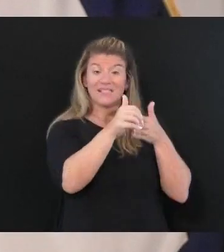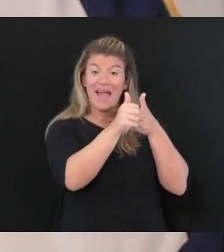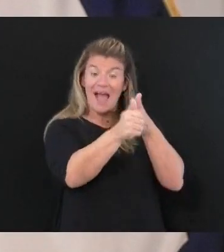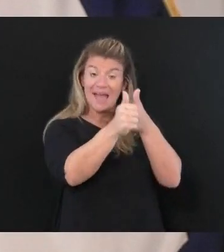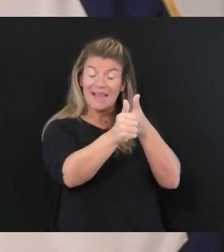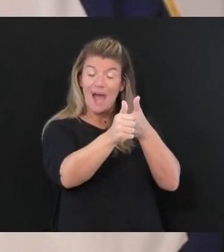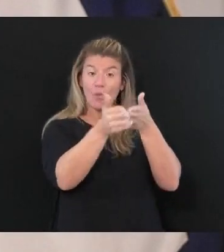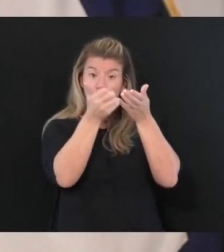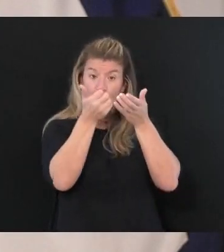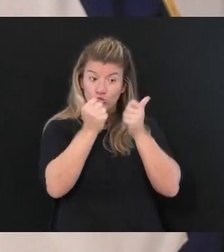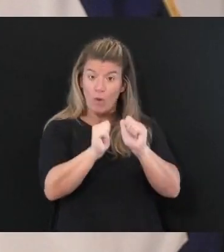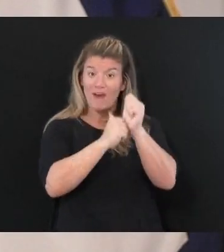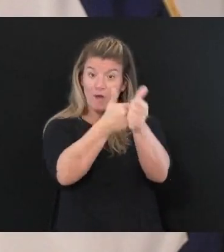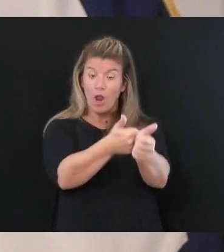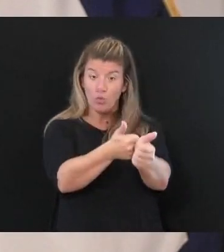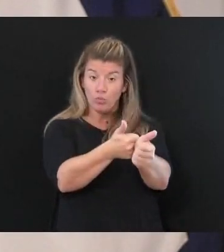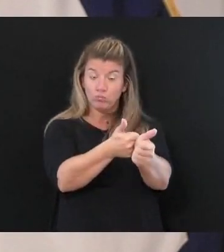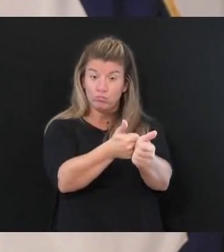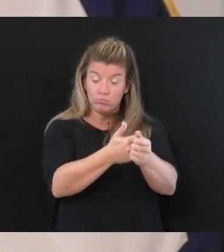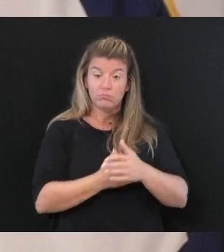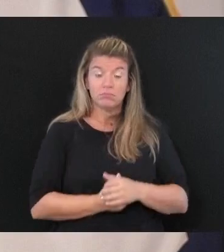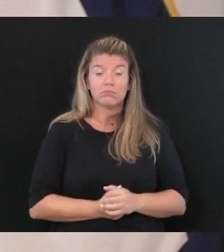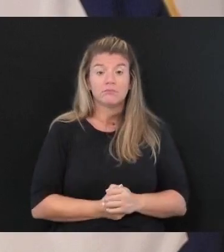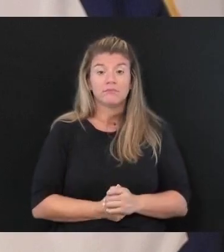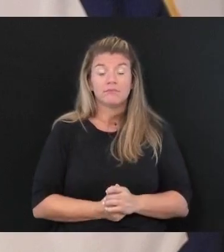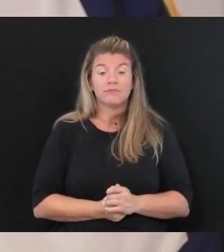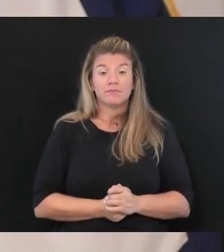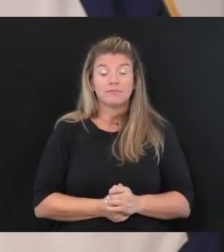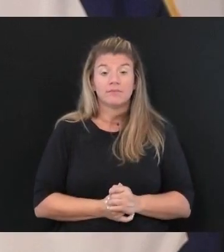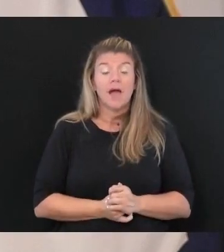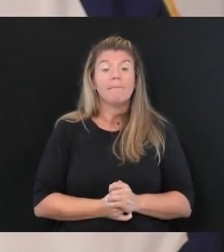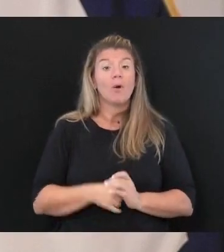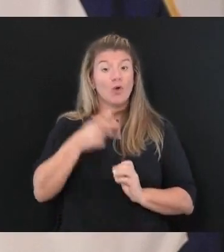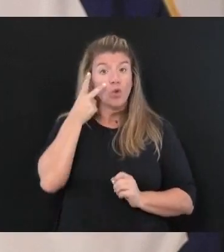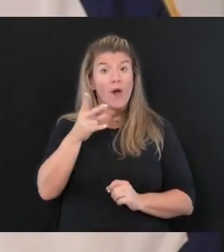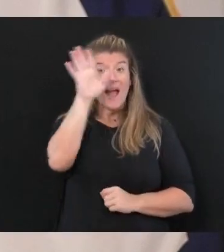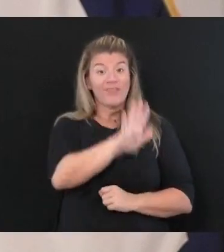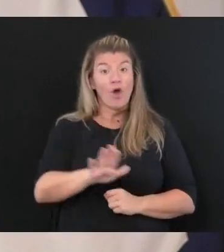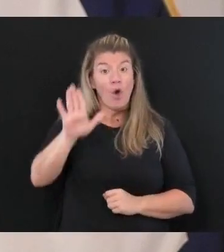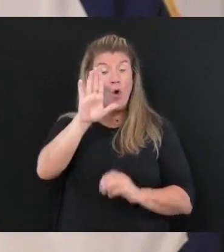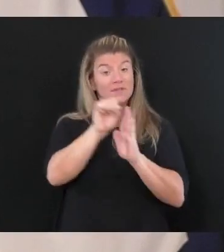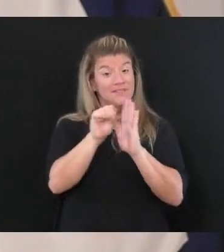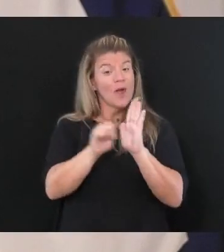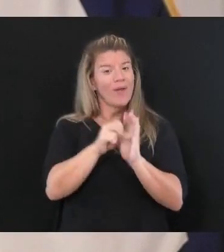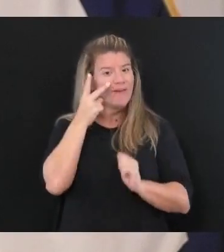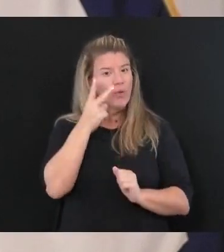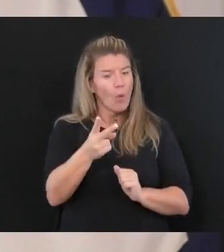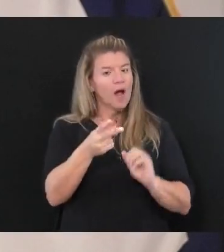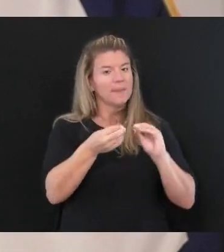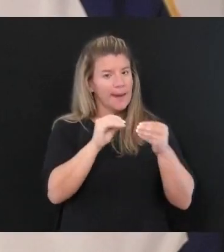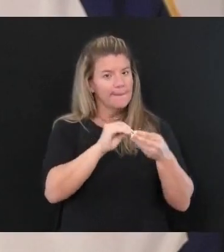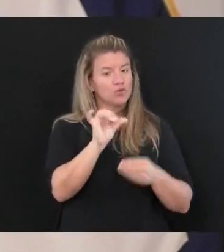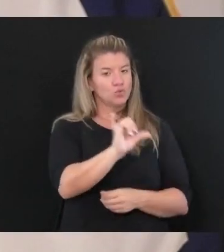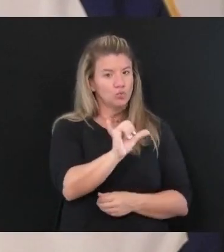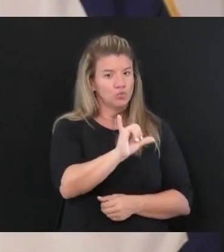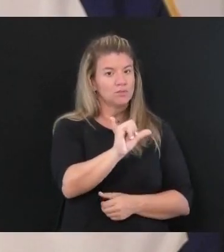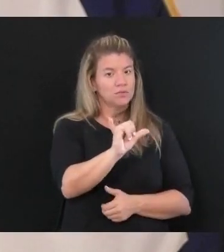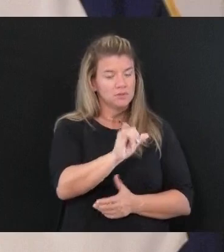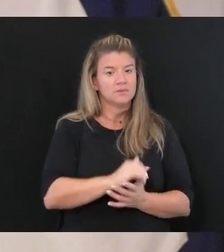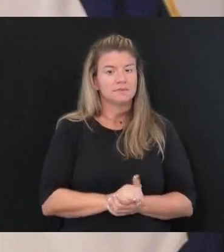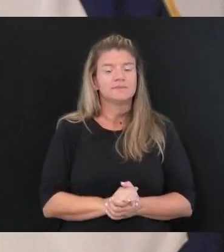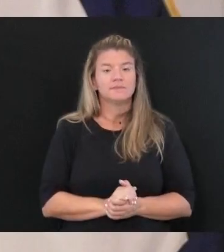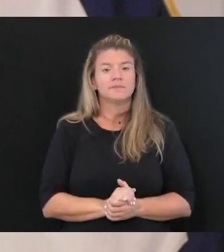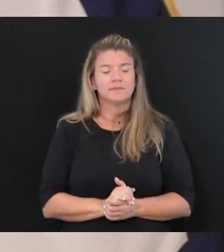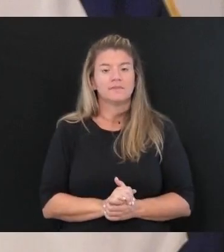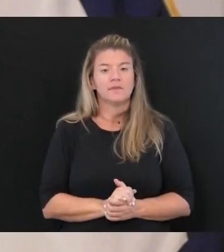try to adhere to. Now, but from the state standpoint, we've got to watch that too, because I do